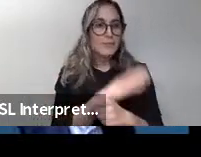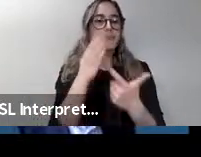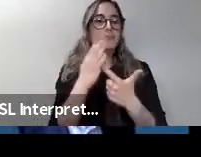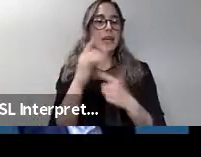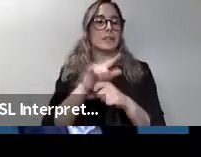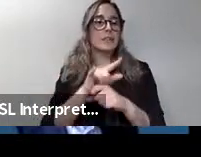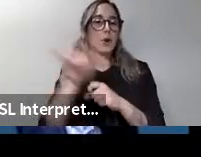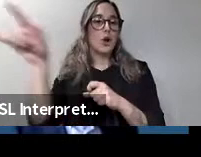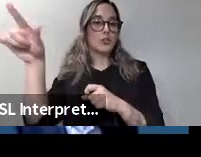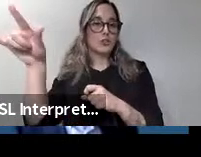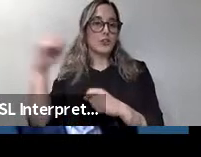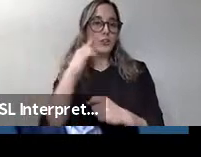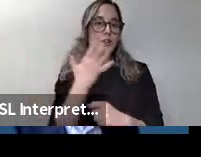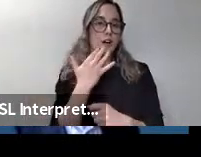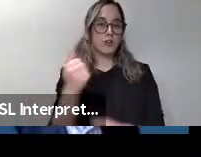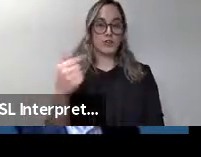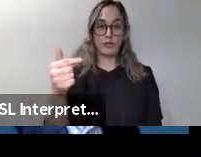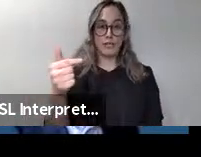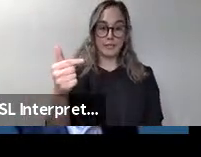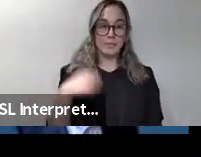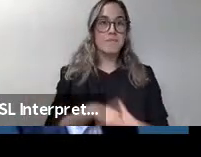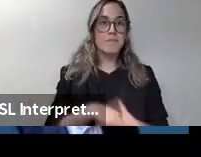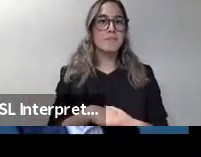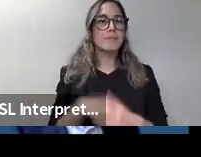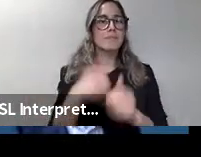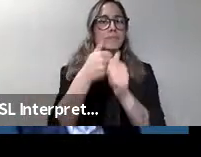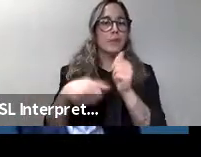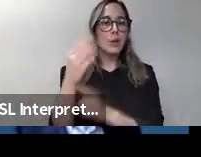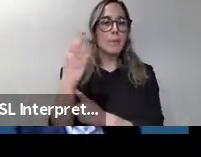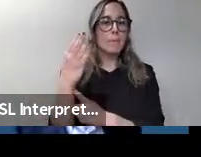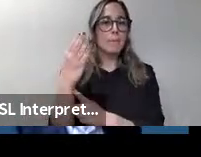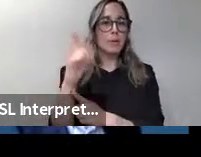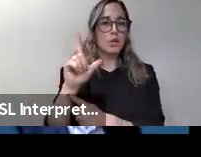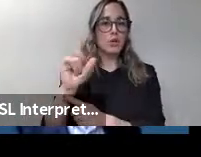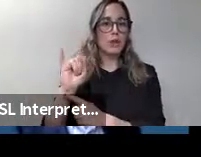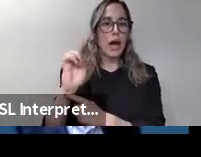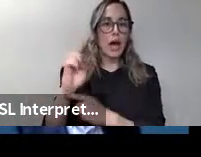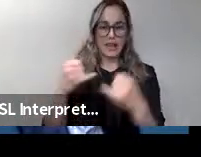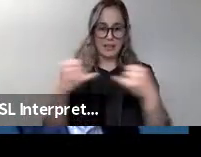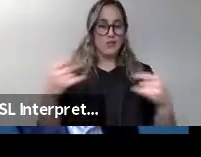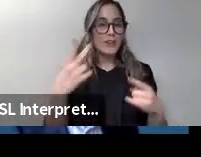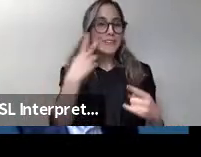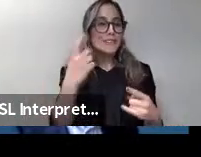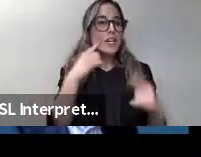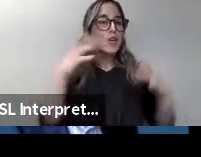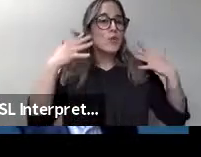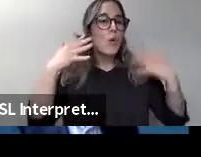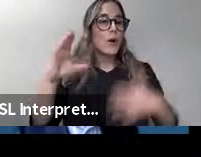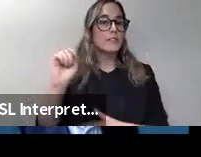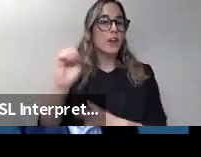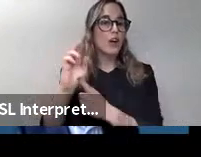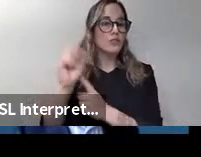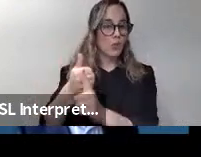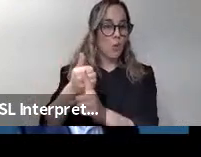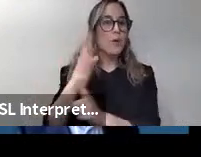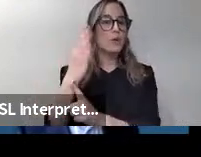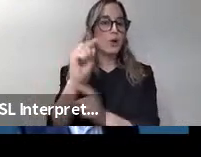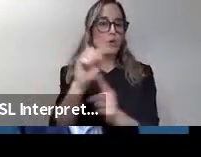by the green track and airplane. Each blue line is a noise contour of equal sound magnitude and increases in value with